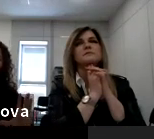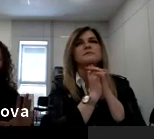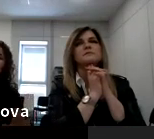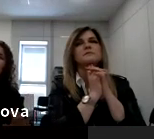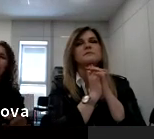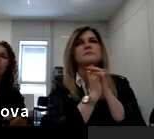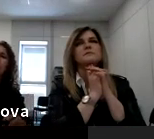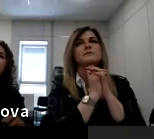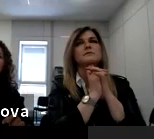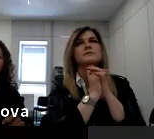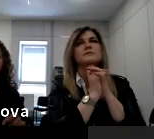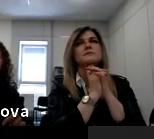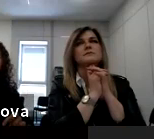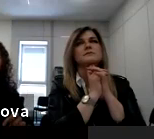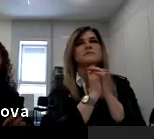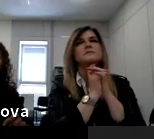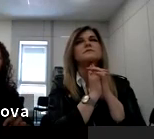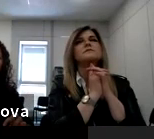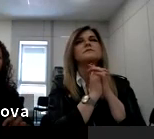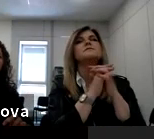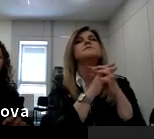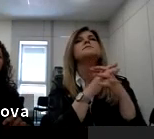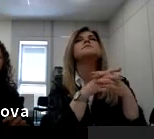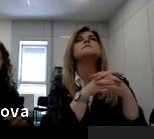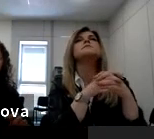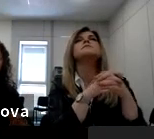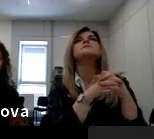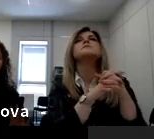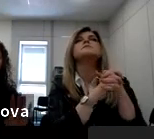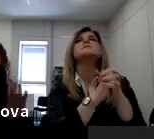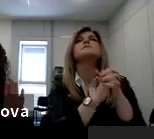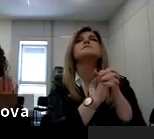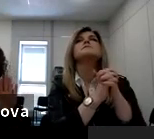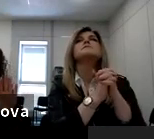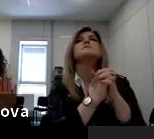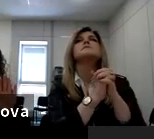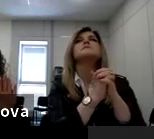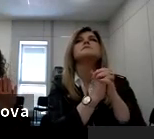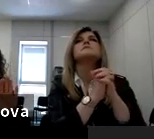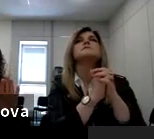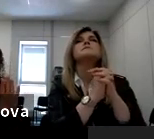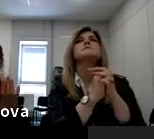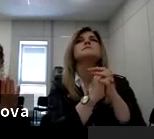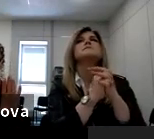medium. And it was really hard to make